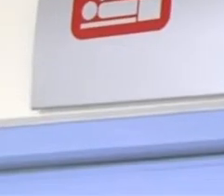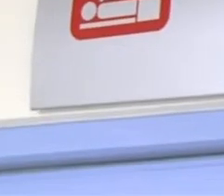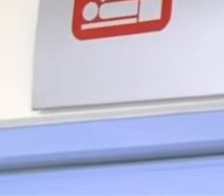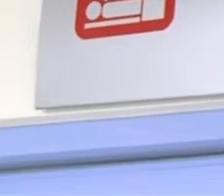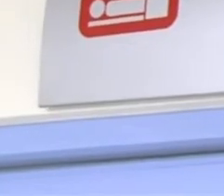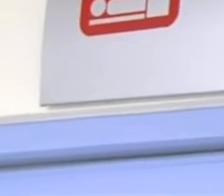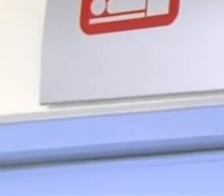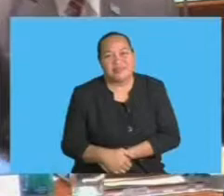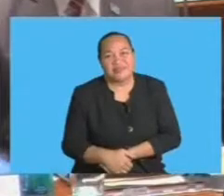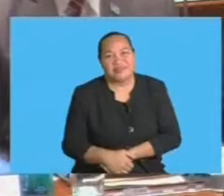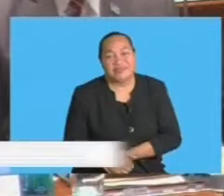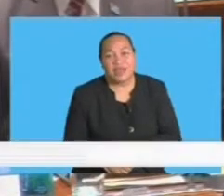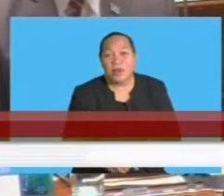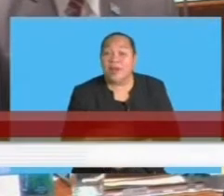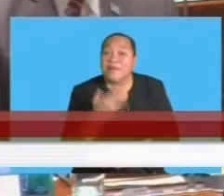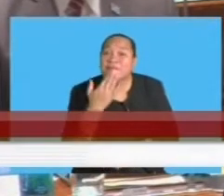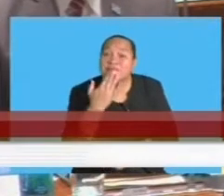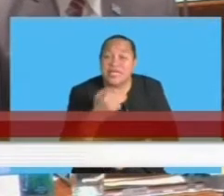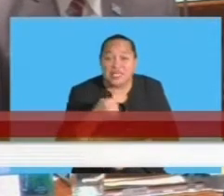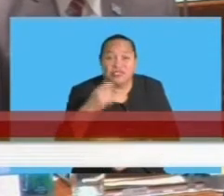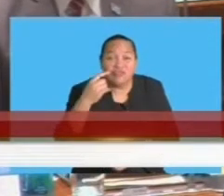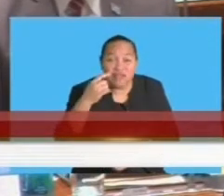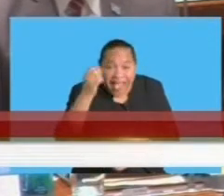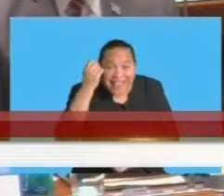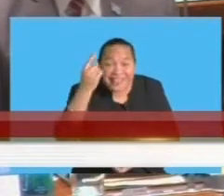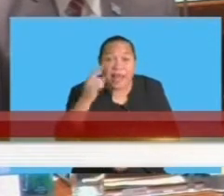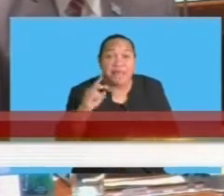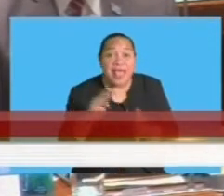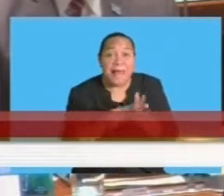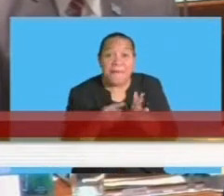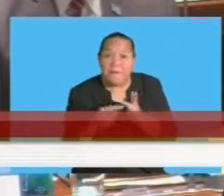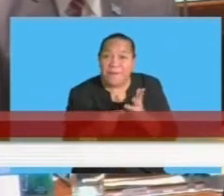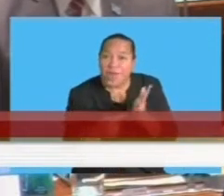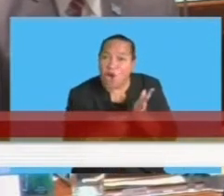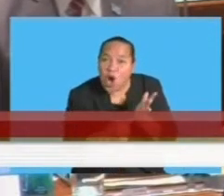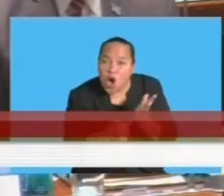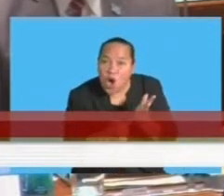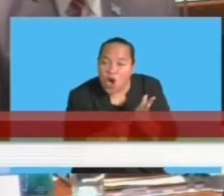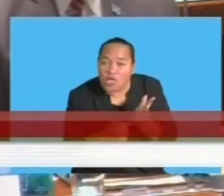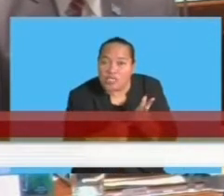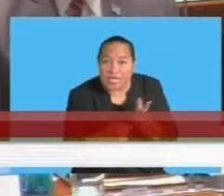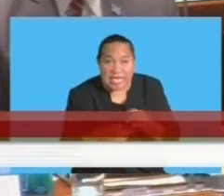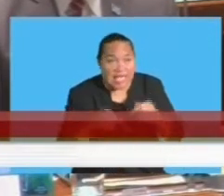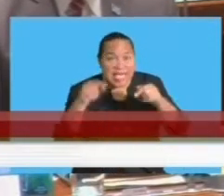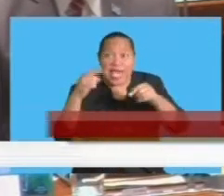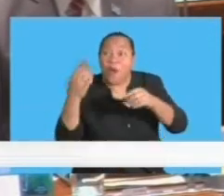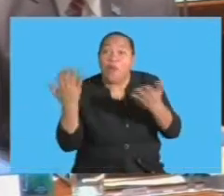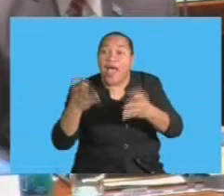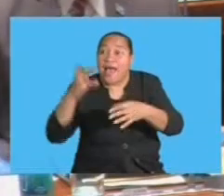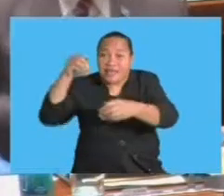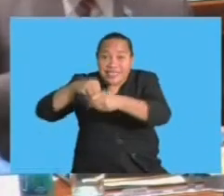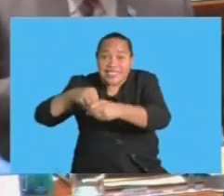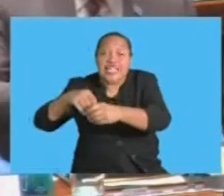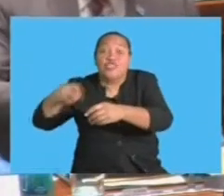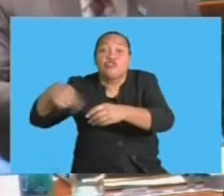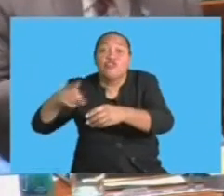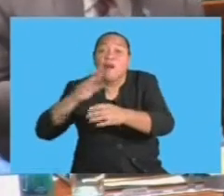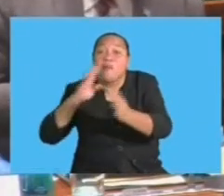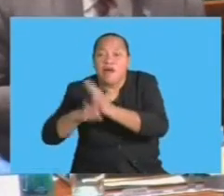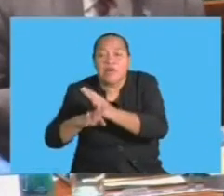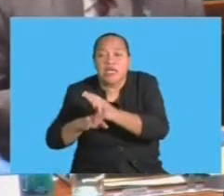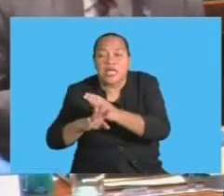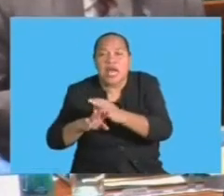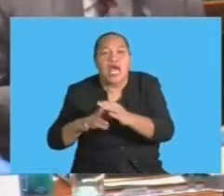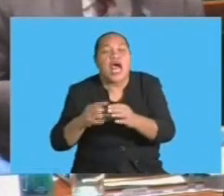Pacific. Please understand that the MIOT presence at Suva Private is a relationship between